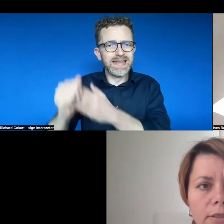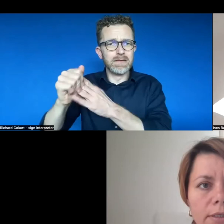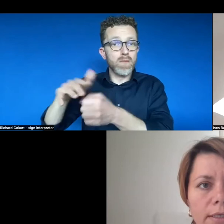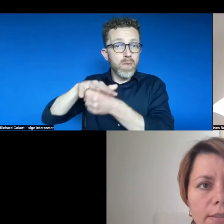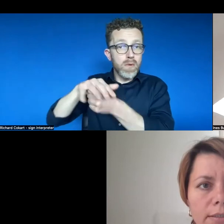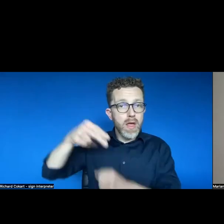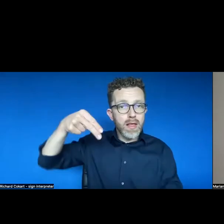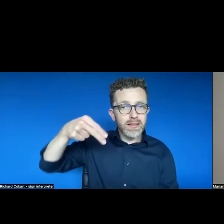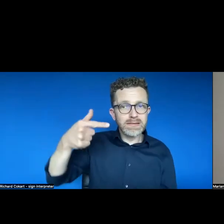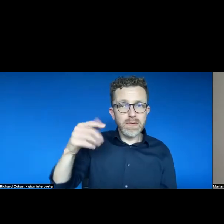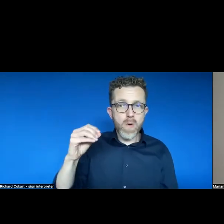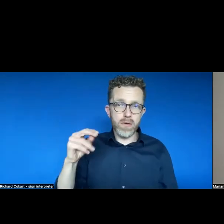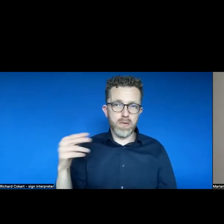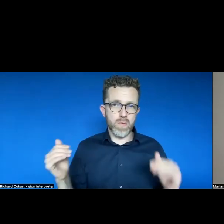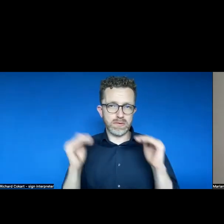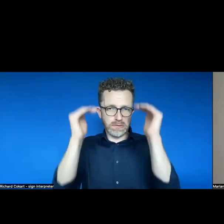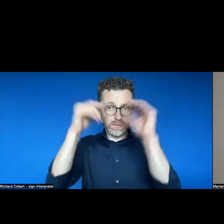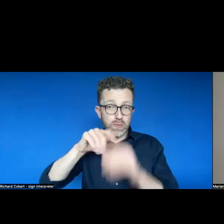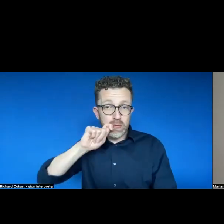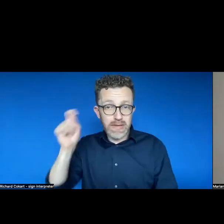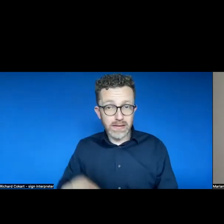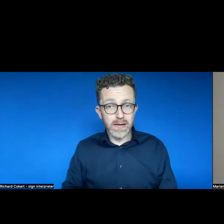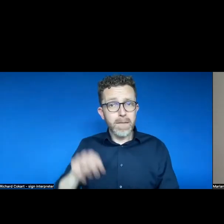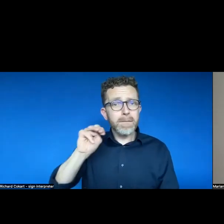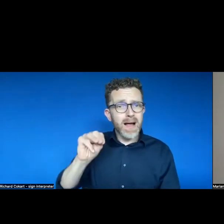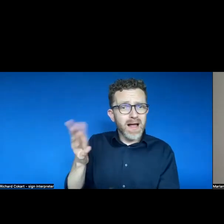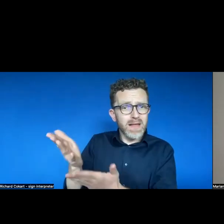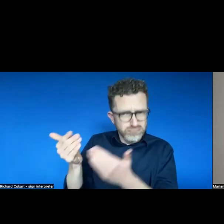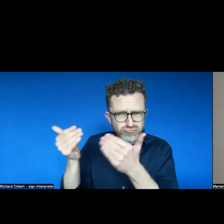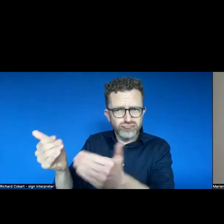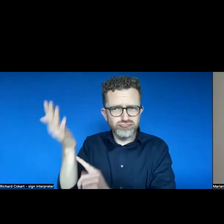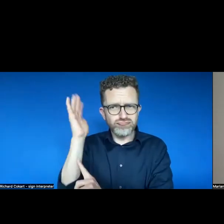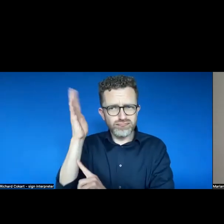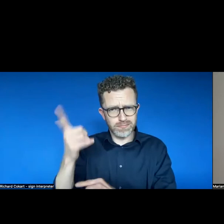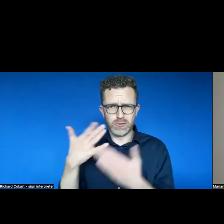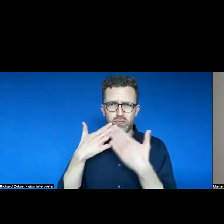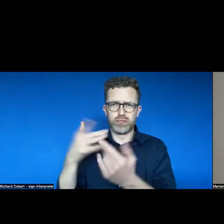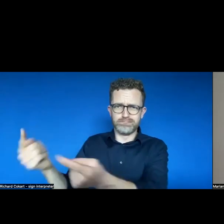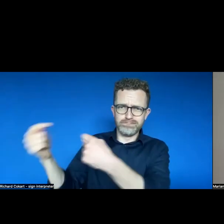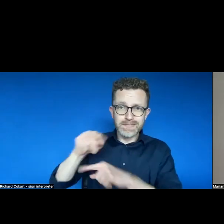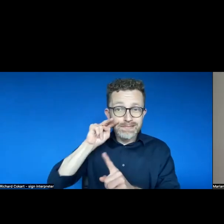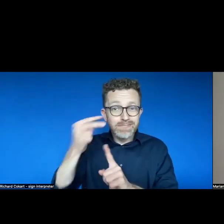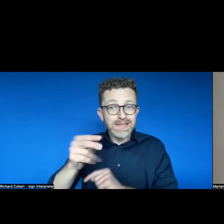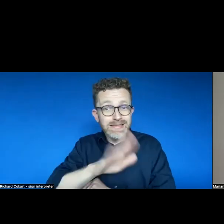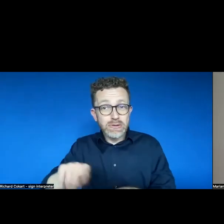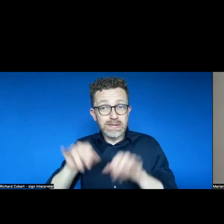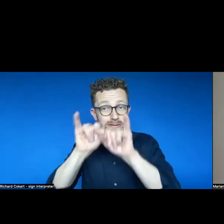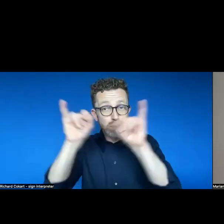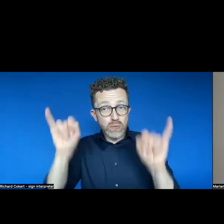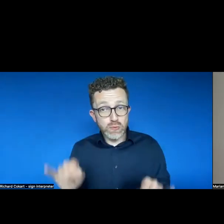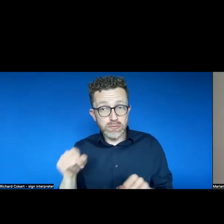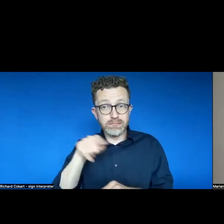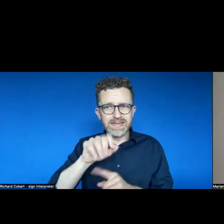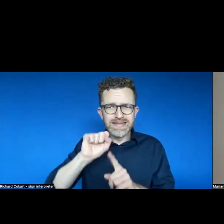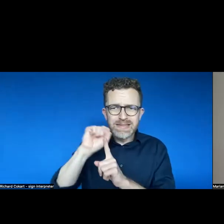much, Ines. Hello to everybody, and thank you for giving me the floor. Of course, it is